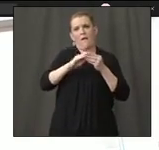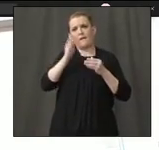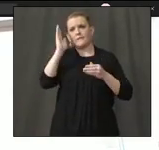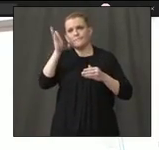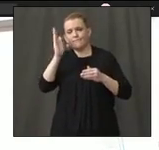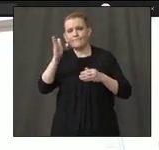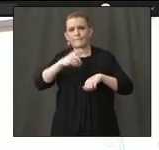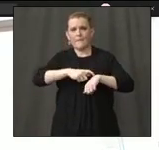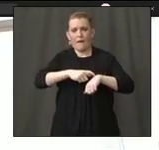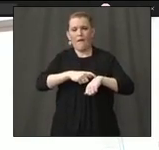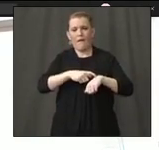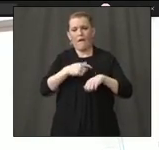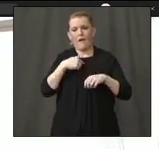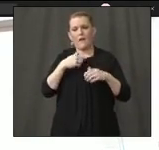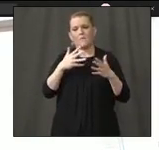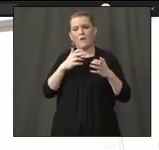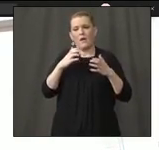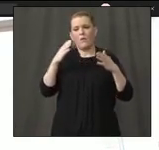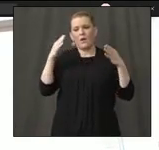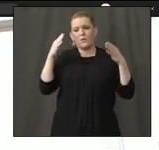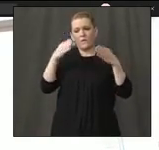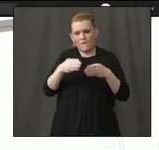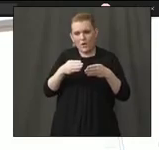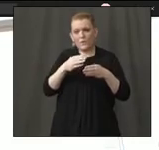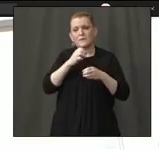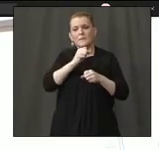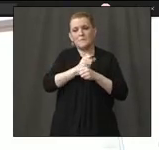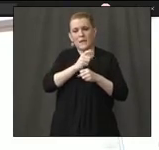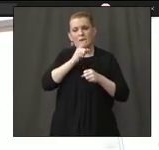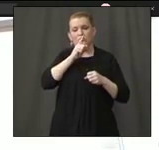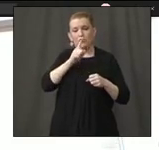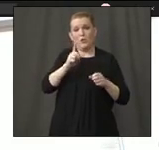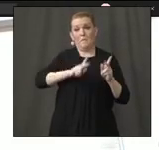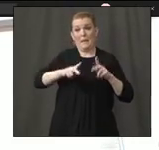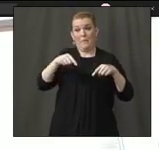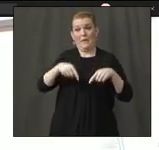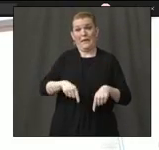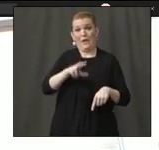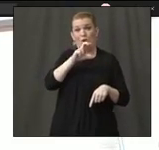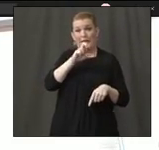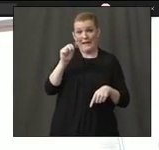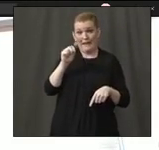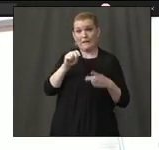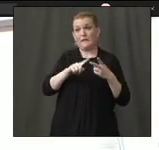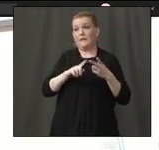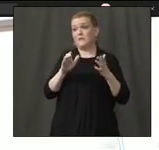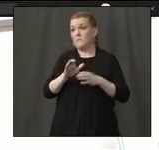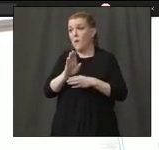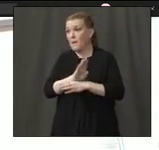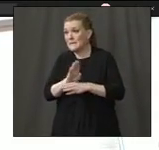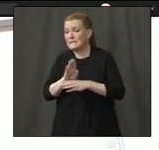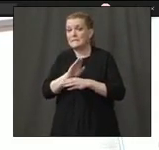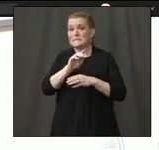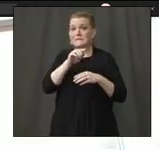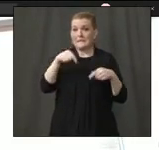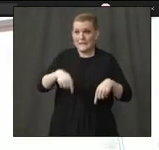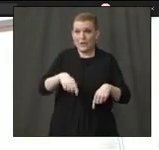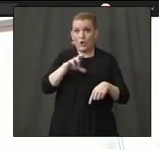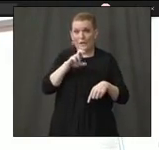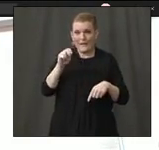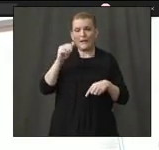updating our small businesses and our residents relative to capital resources for small businesses during